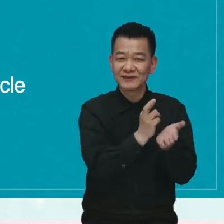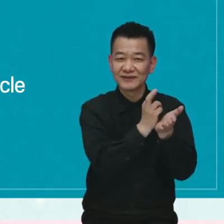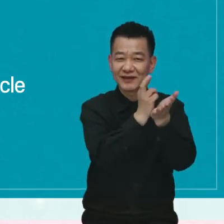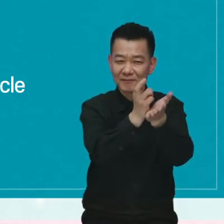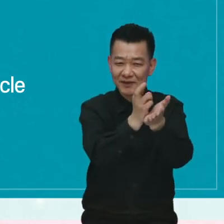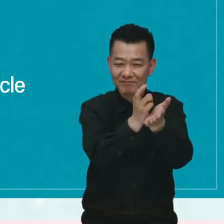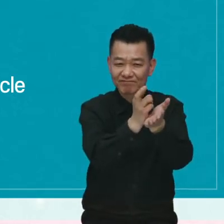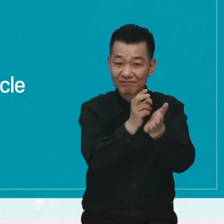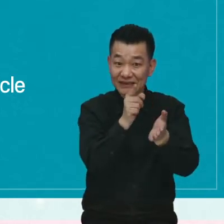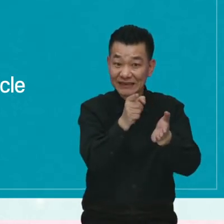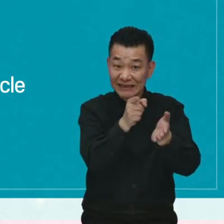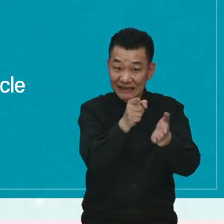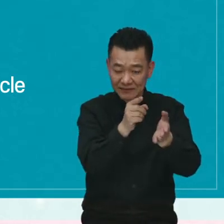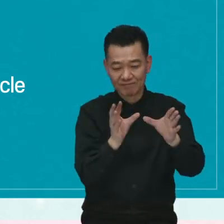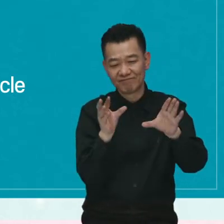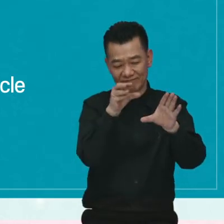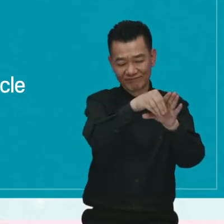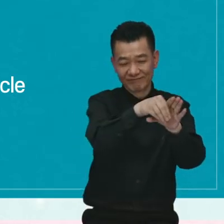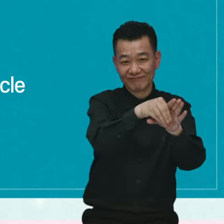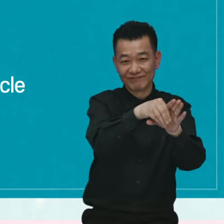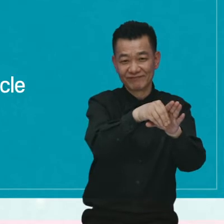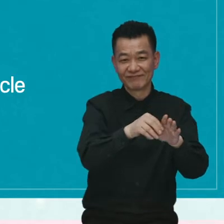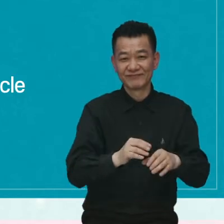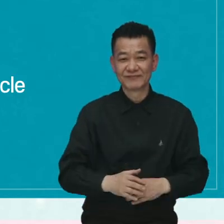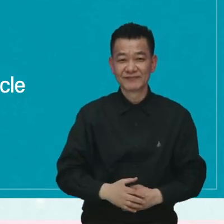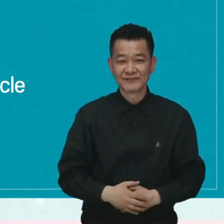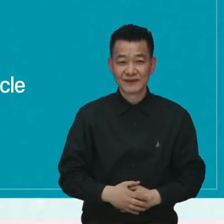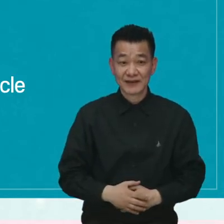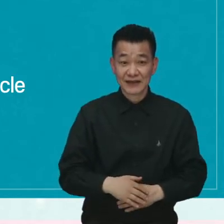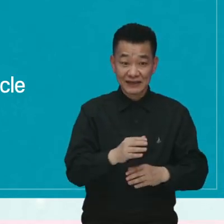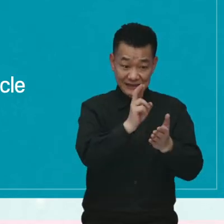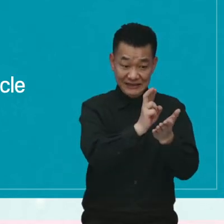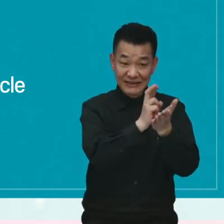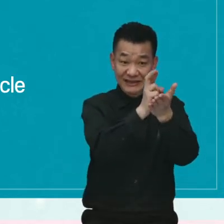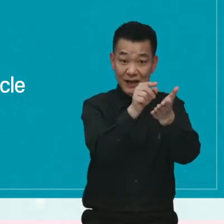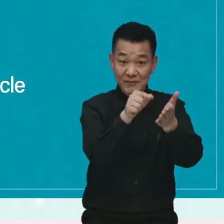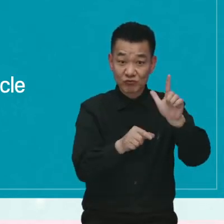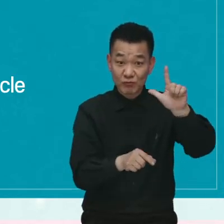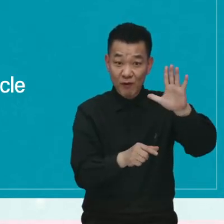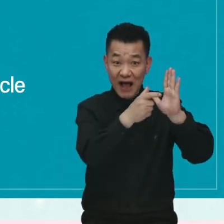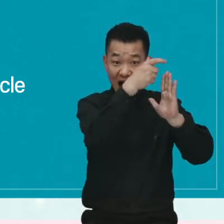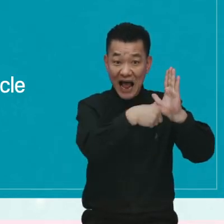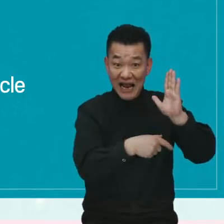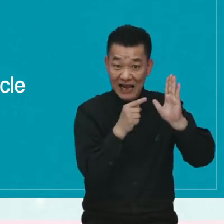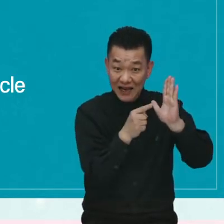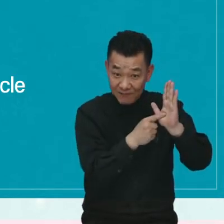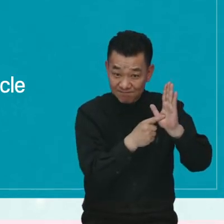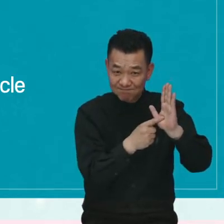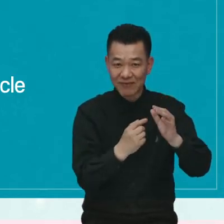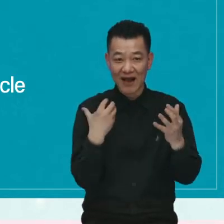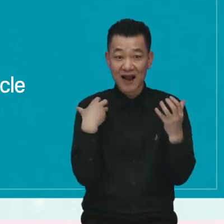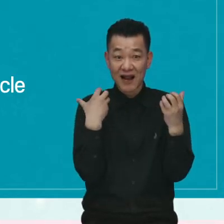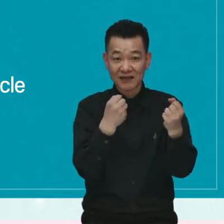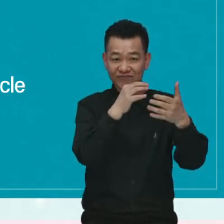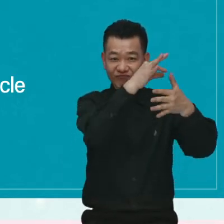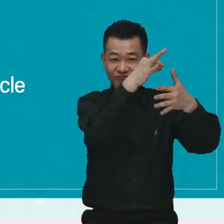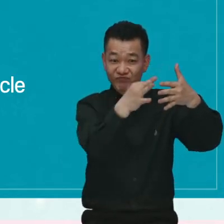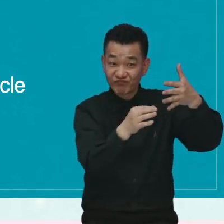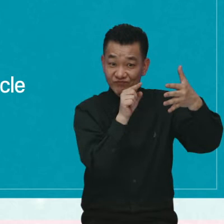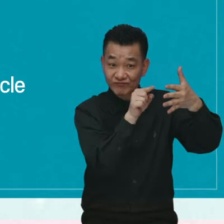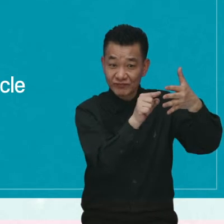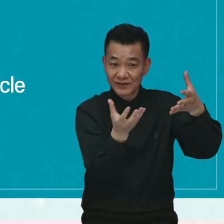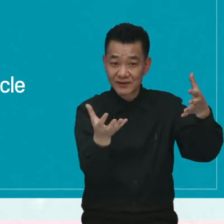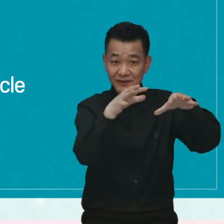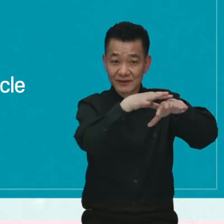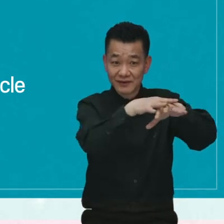with disabilities means more than medical rehabilitation, it was treated as an independent article rather than being included